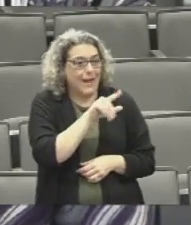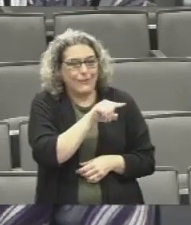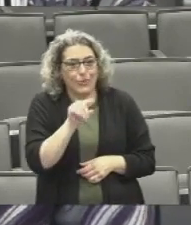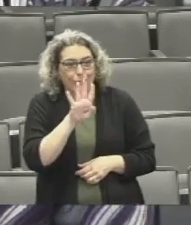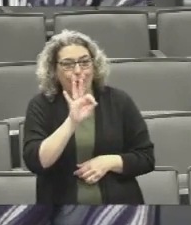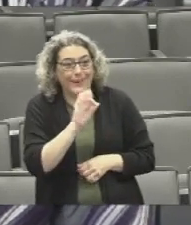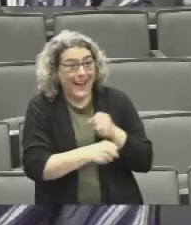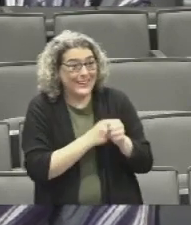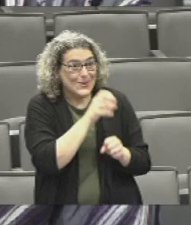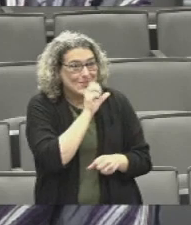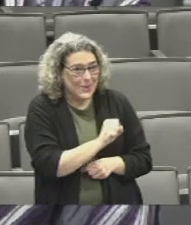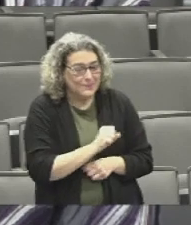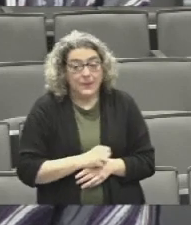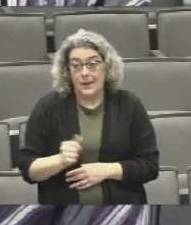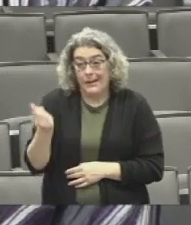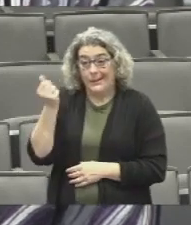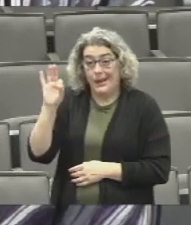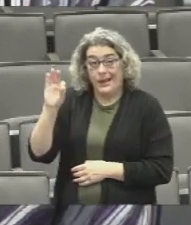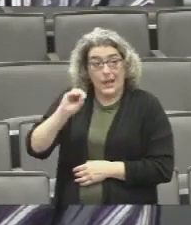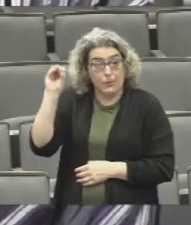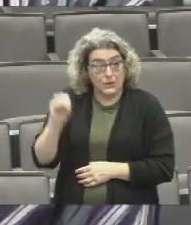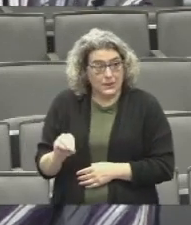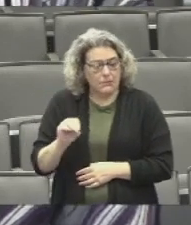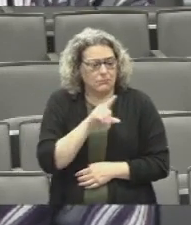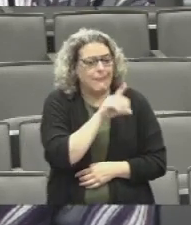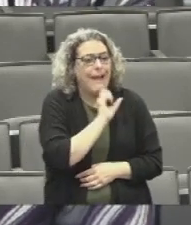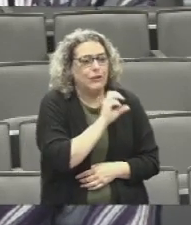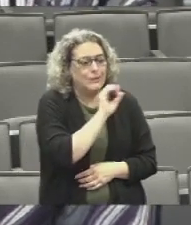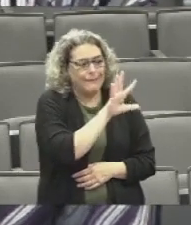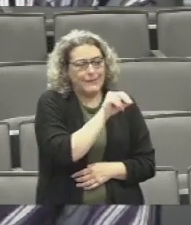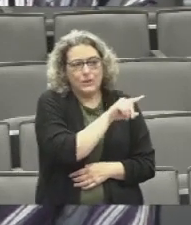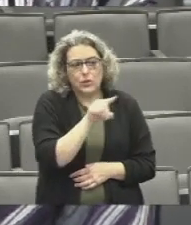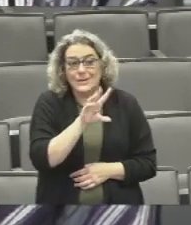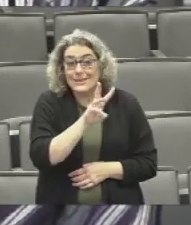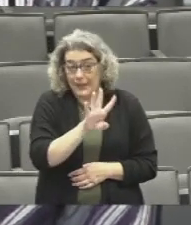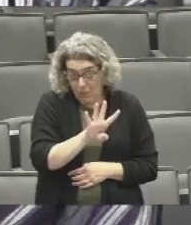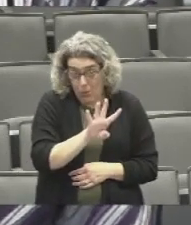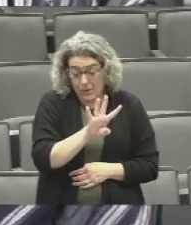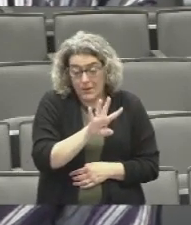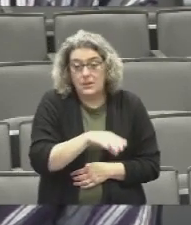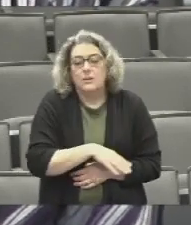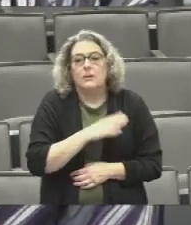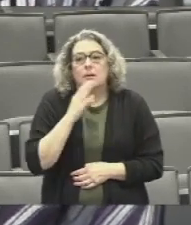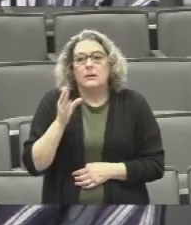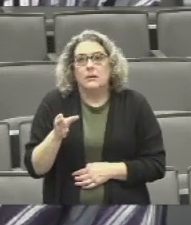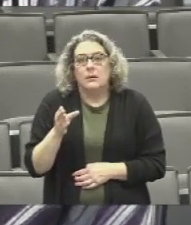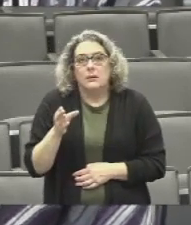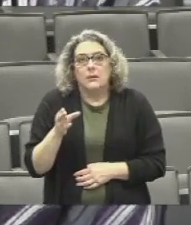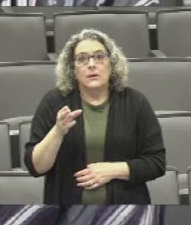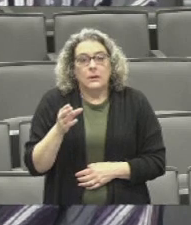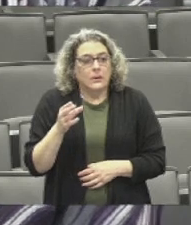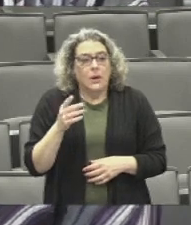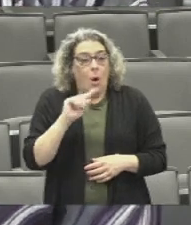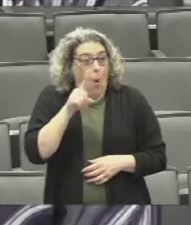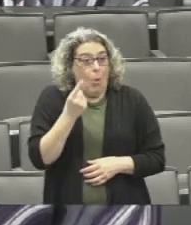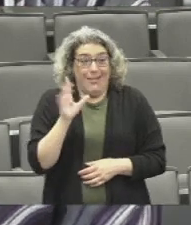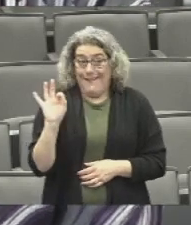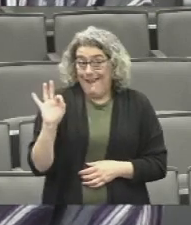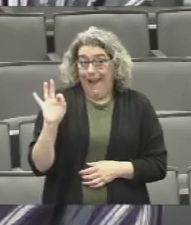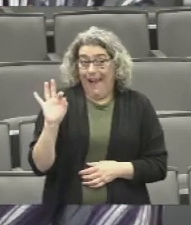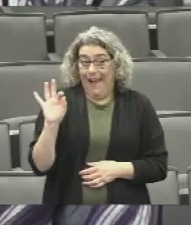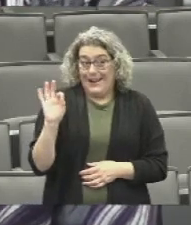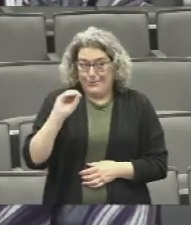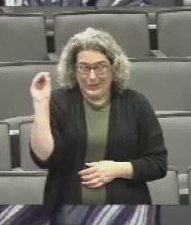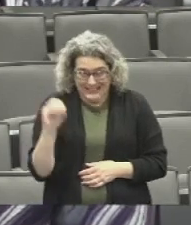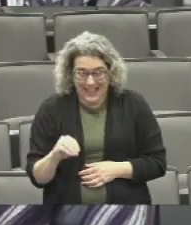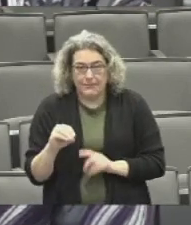old. 19% are 50 to 64 years old. Can go down the line. Only 9% of